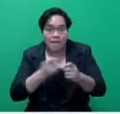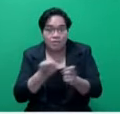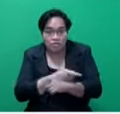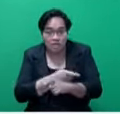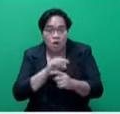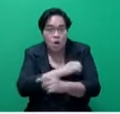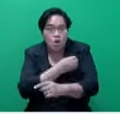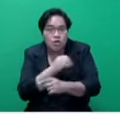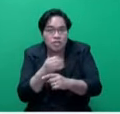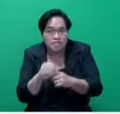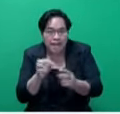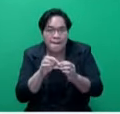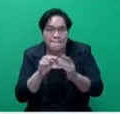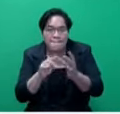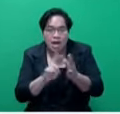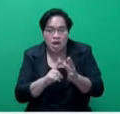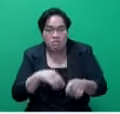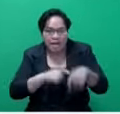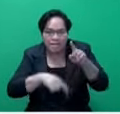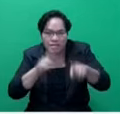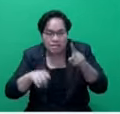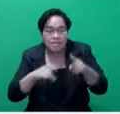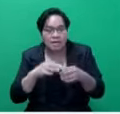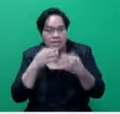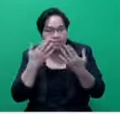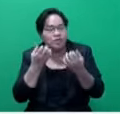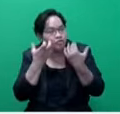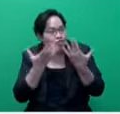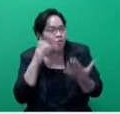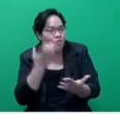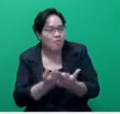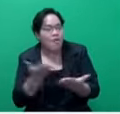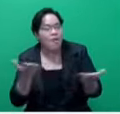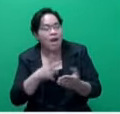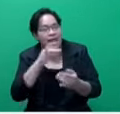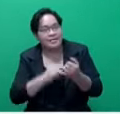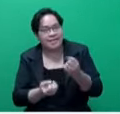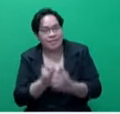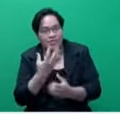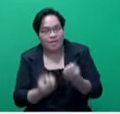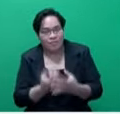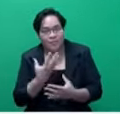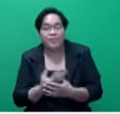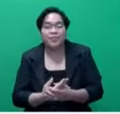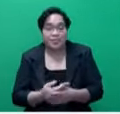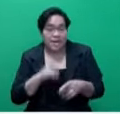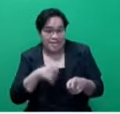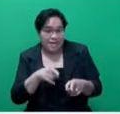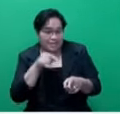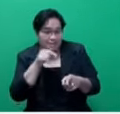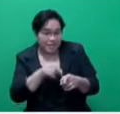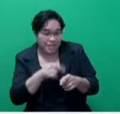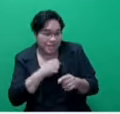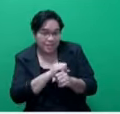biodiversity crisis is best reflected in the Savu Blue Town model. The significant economic impacts